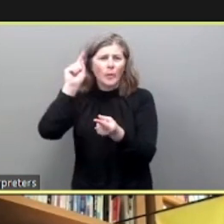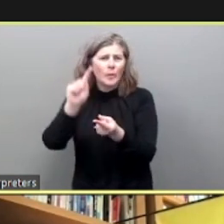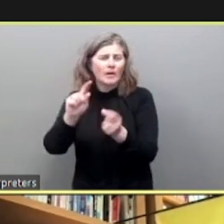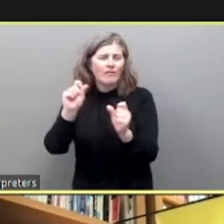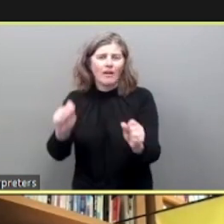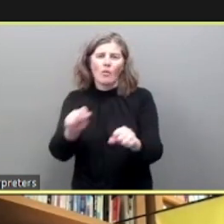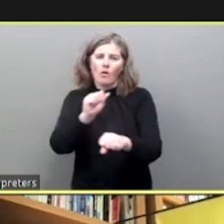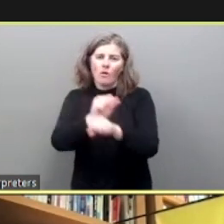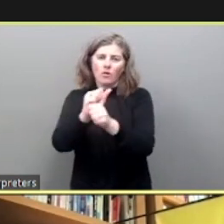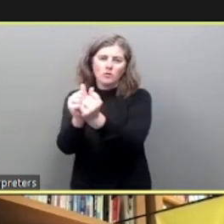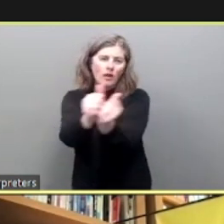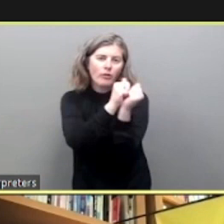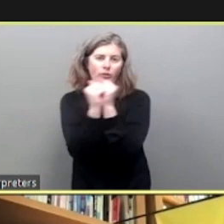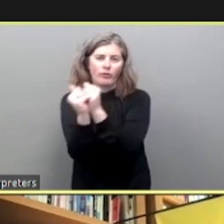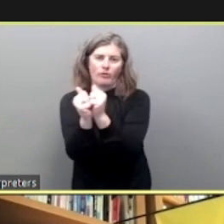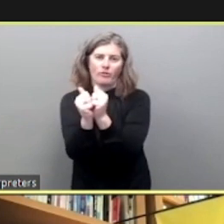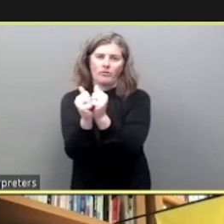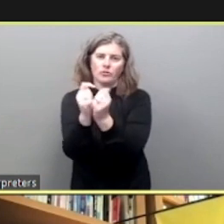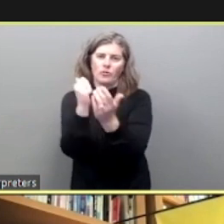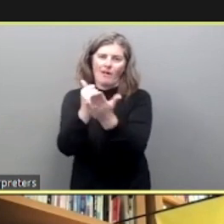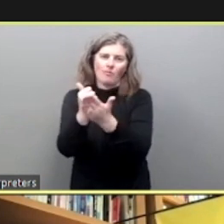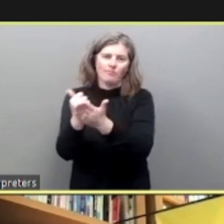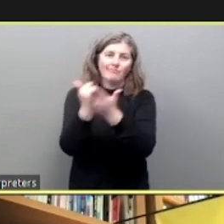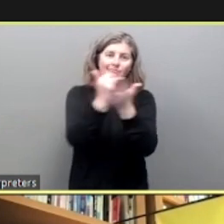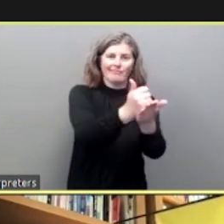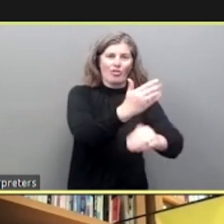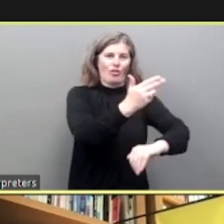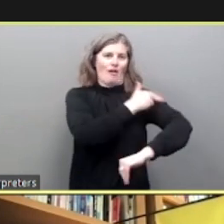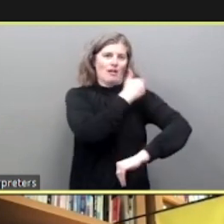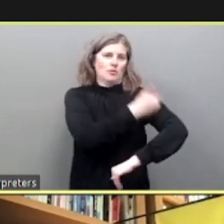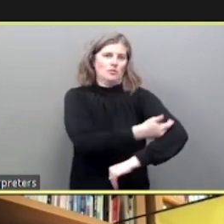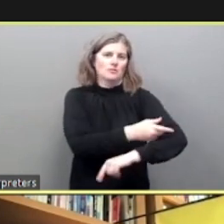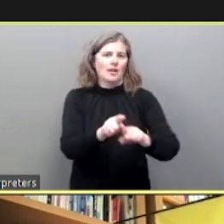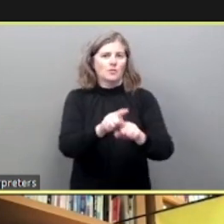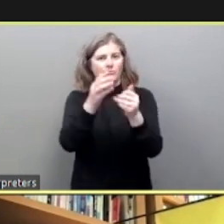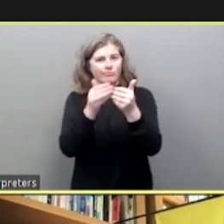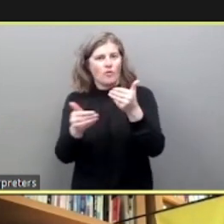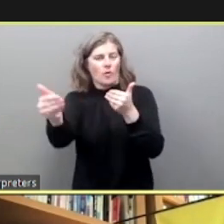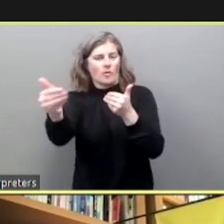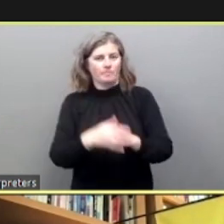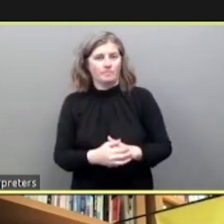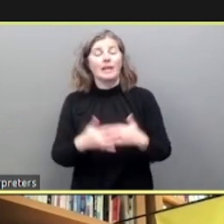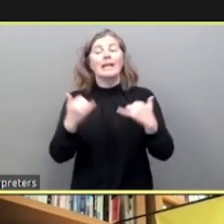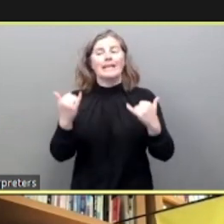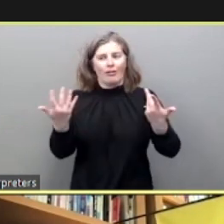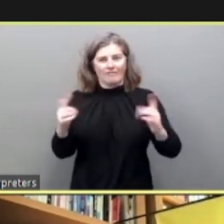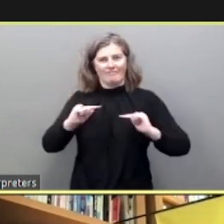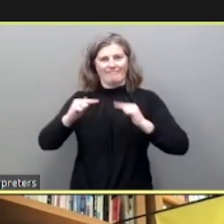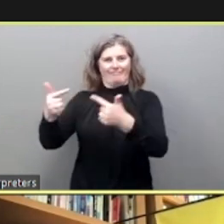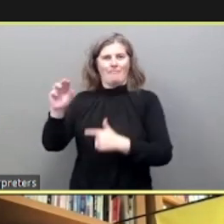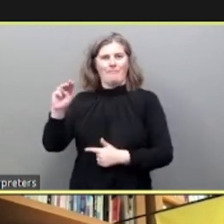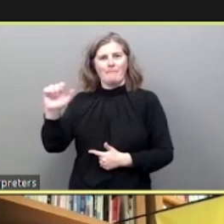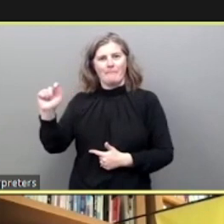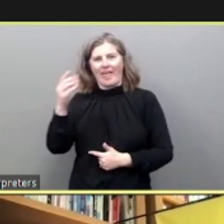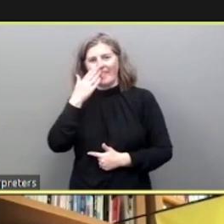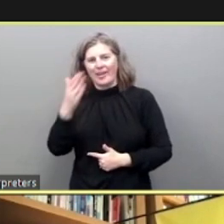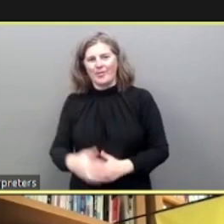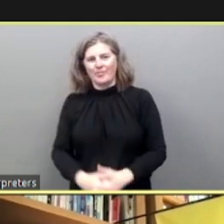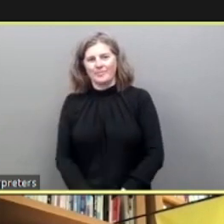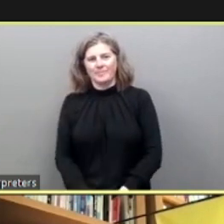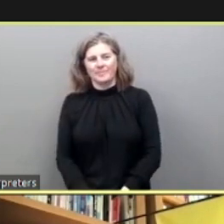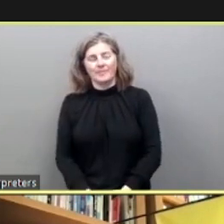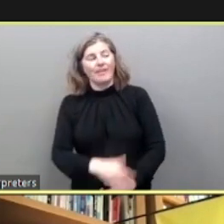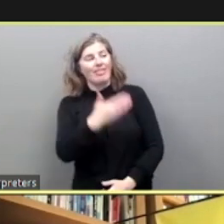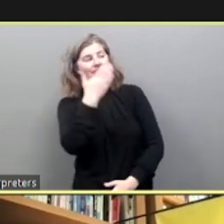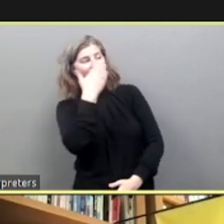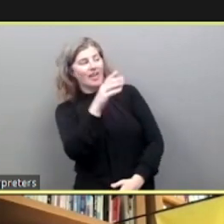Let's work together to help our hospitals as we go forward. And now I'll turn it to you, Matt. Thank you. All right, thanks so